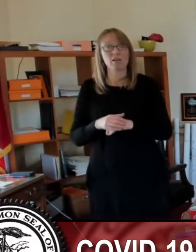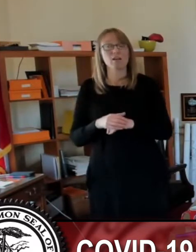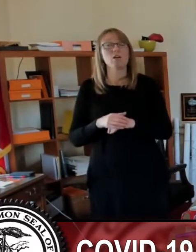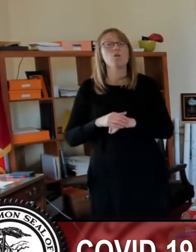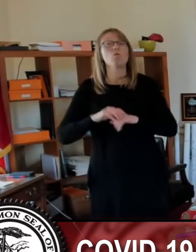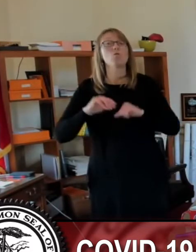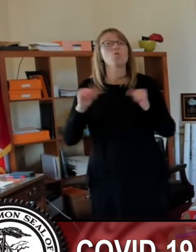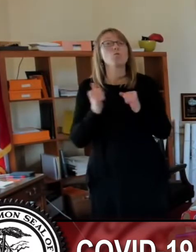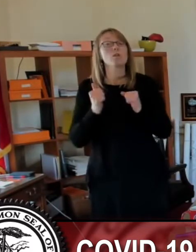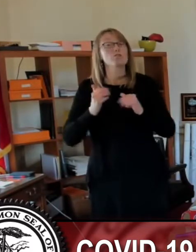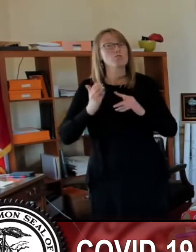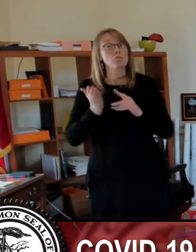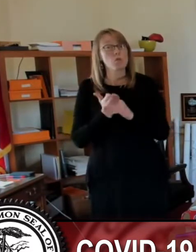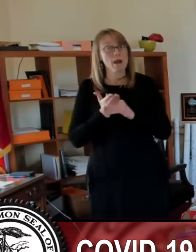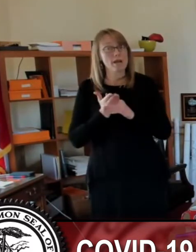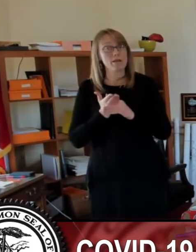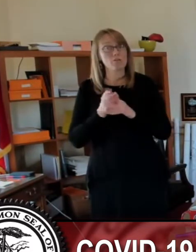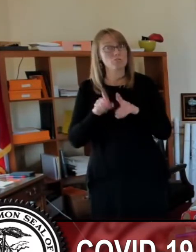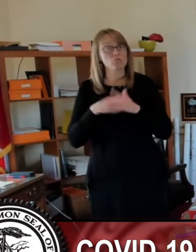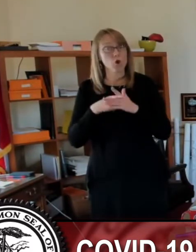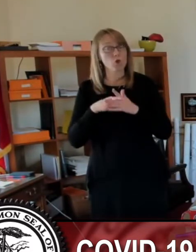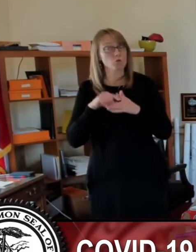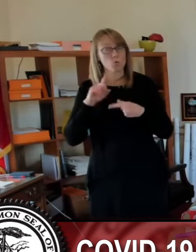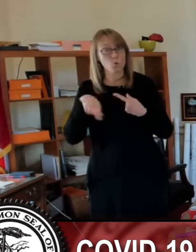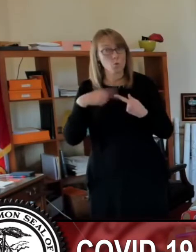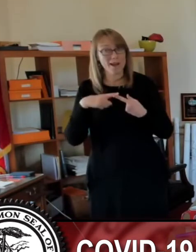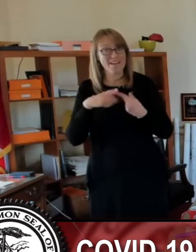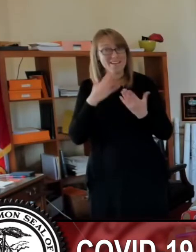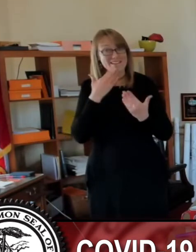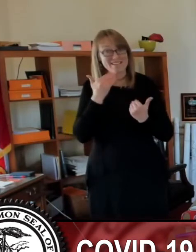after Thanksgiving. So